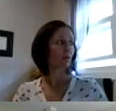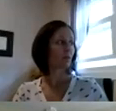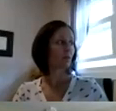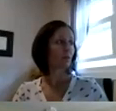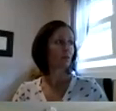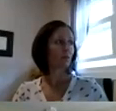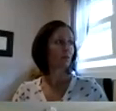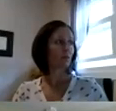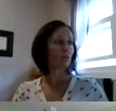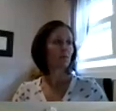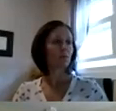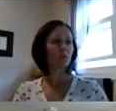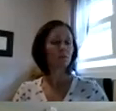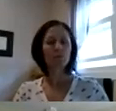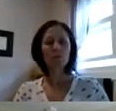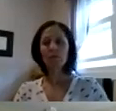with community members.